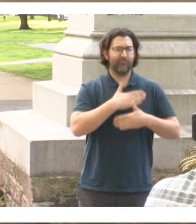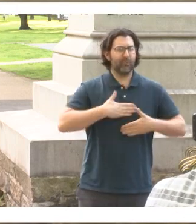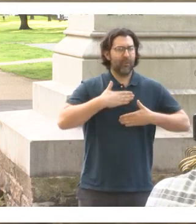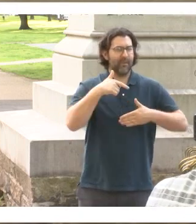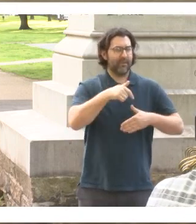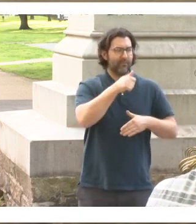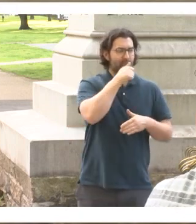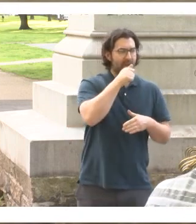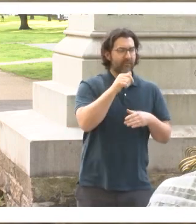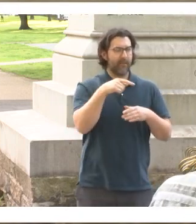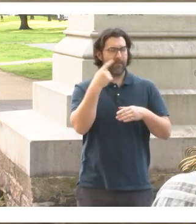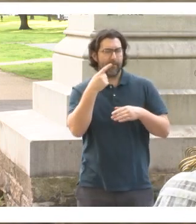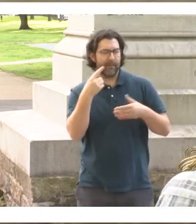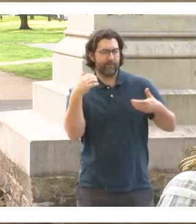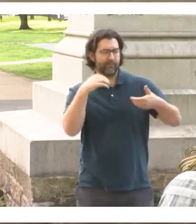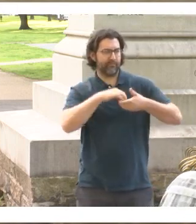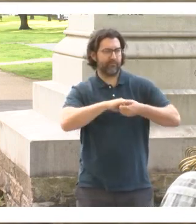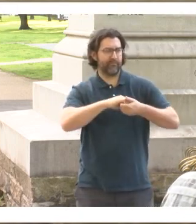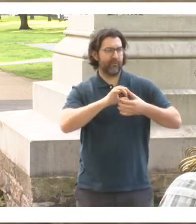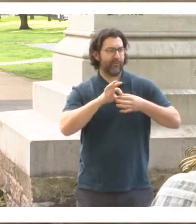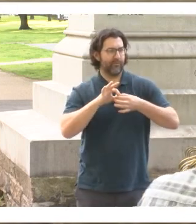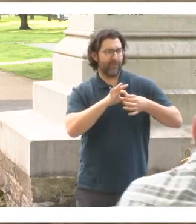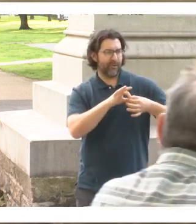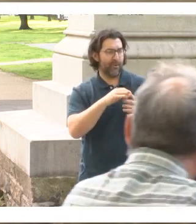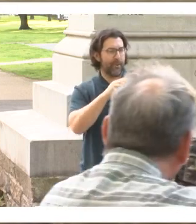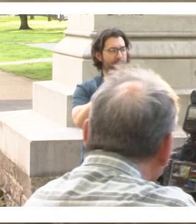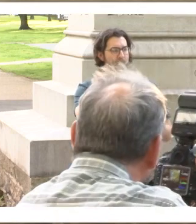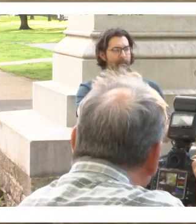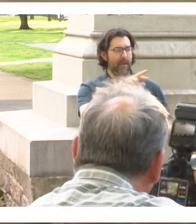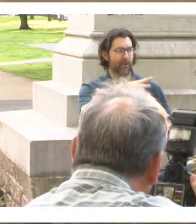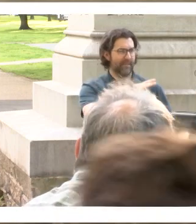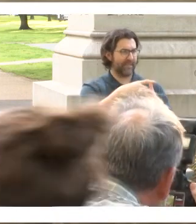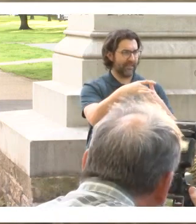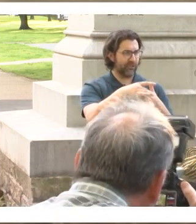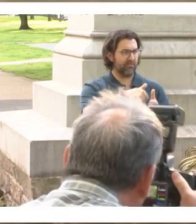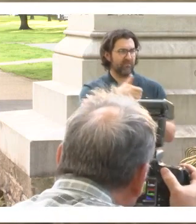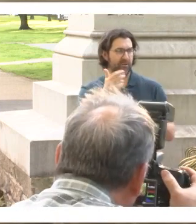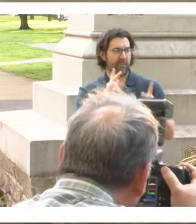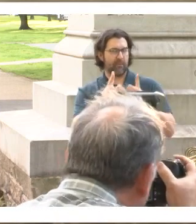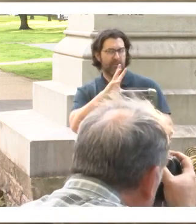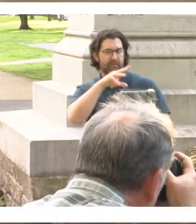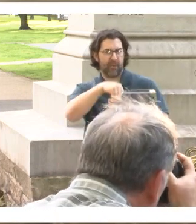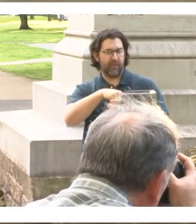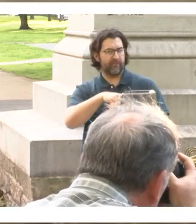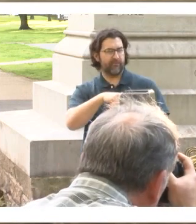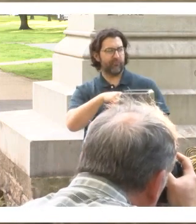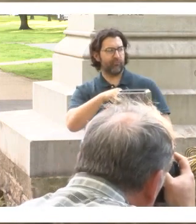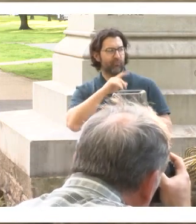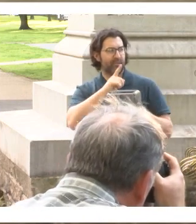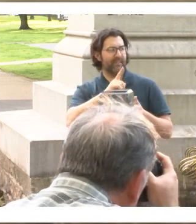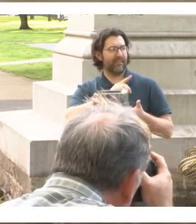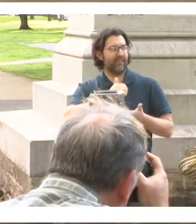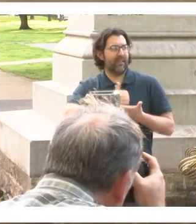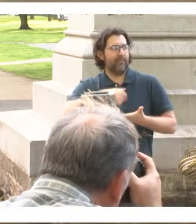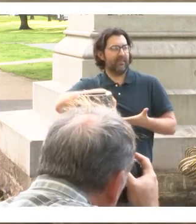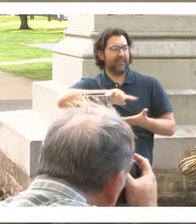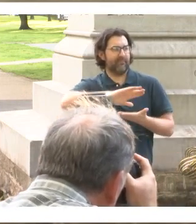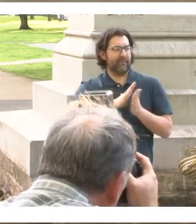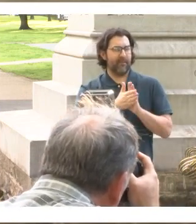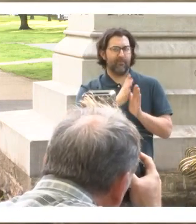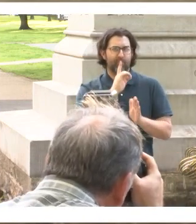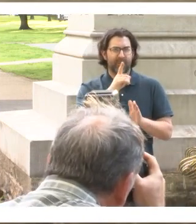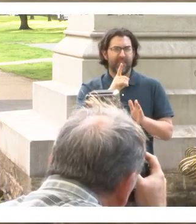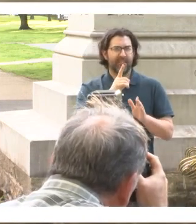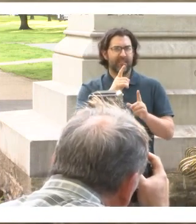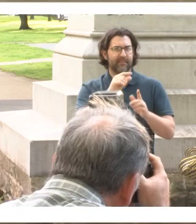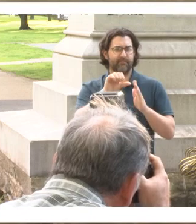public-private partnership that Olga talked about with the mayor's leadership and many others in the community that really make this a really